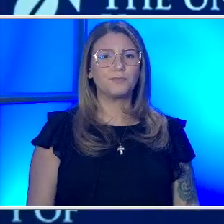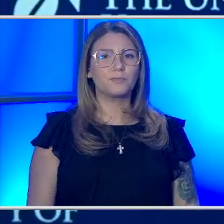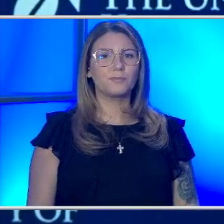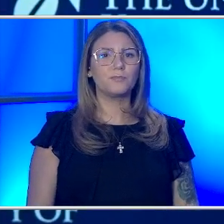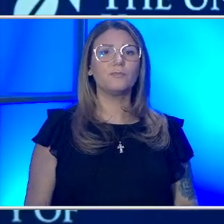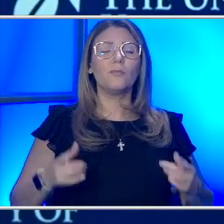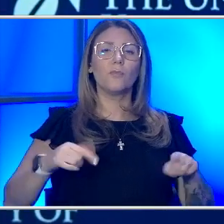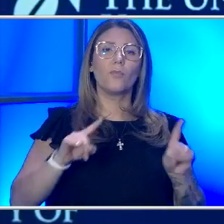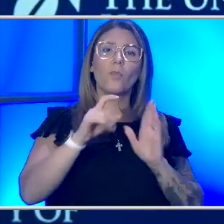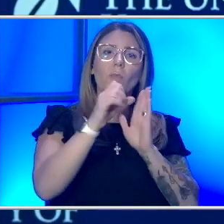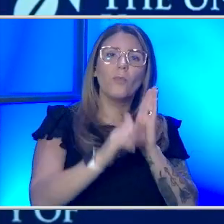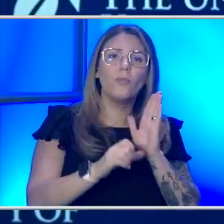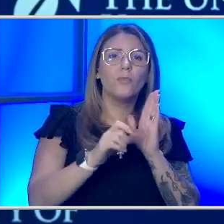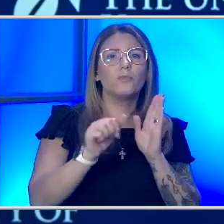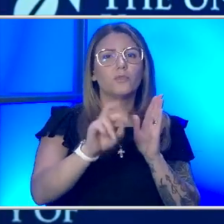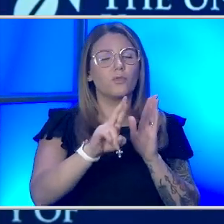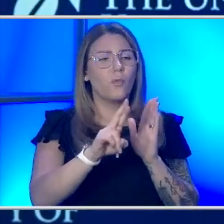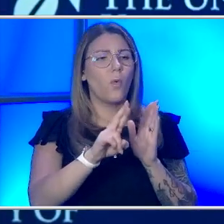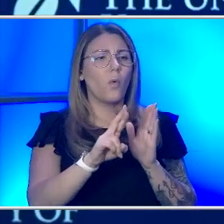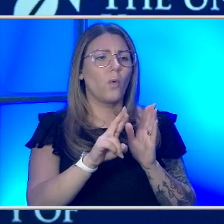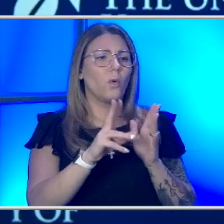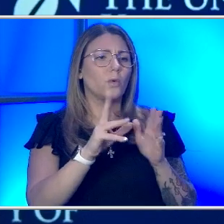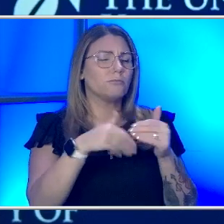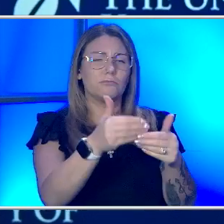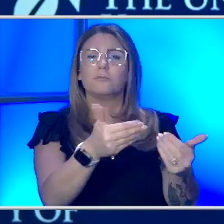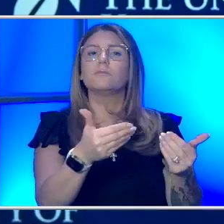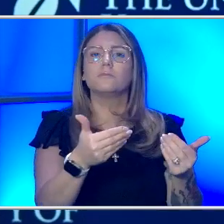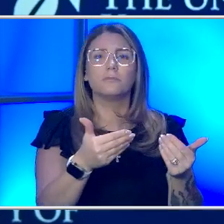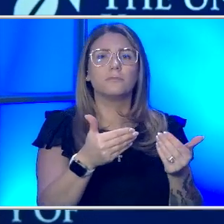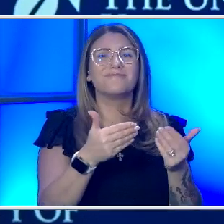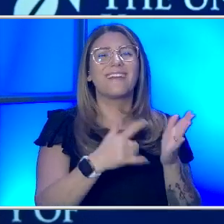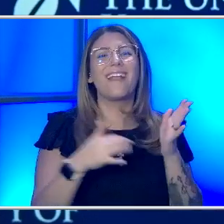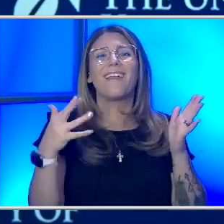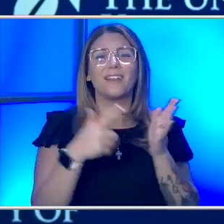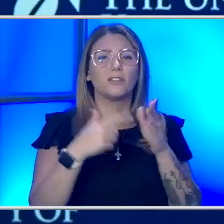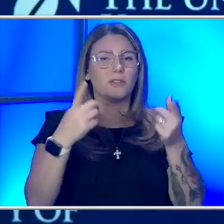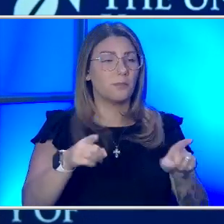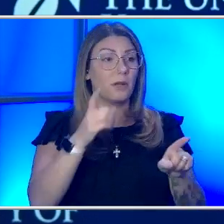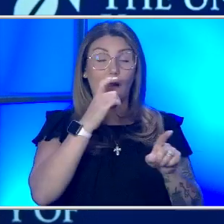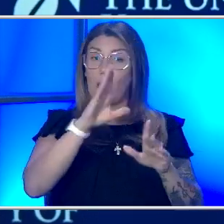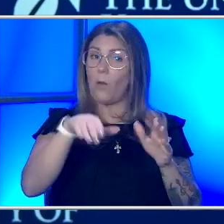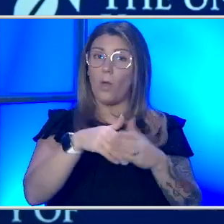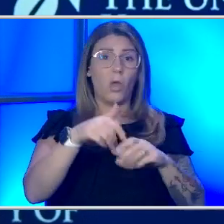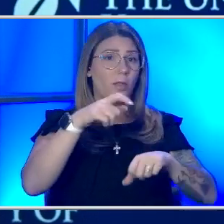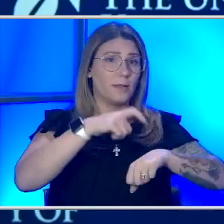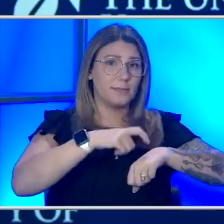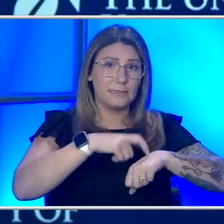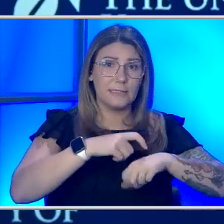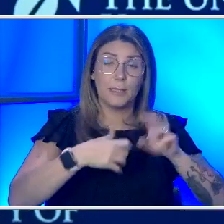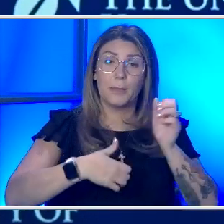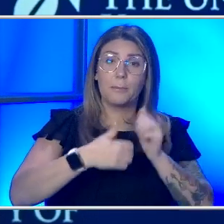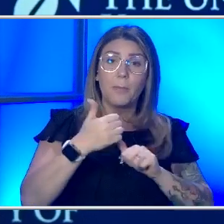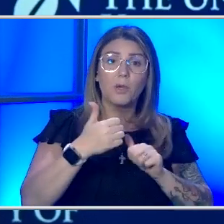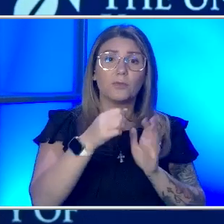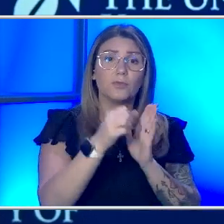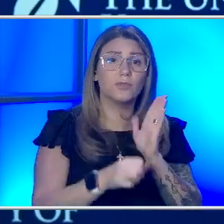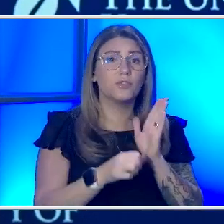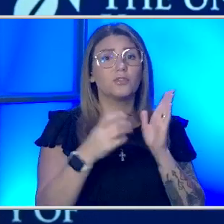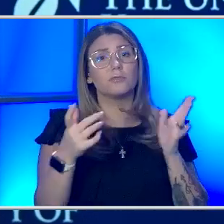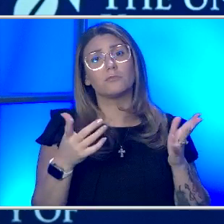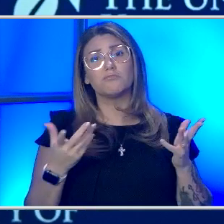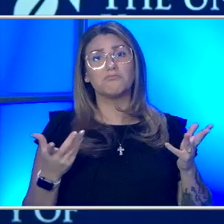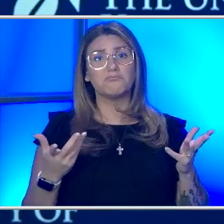or operations, it occasionally happens. It's not all the time. Actually, most surgeries and procedures go